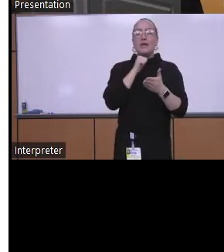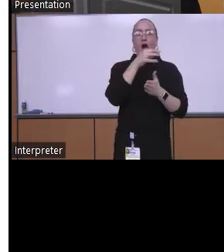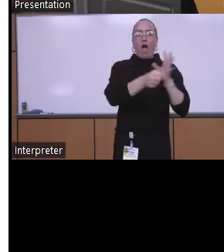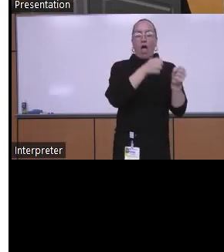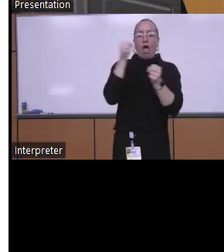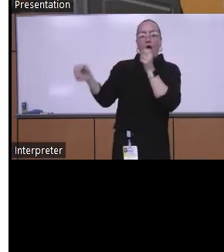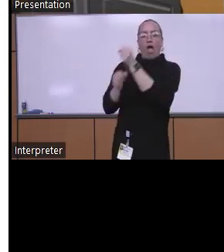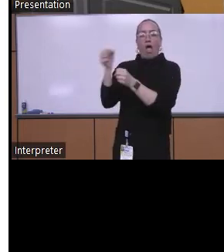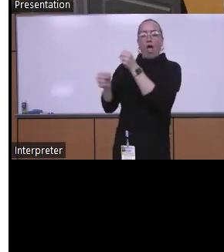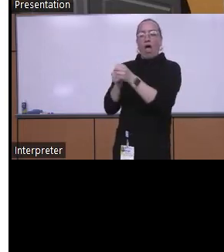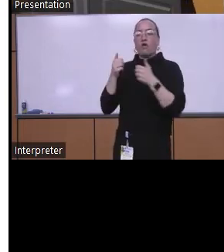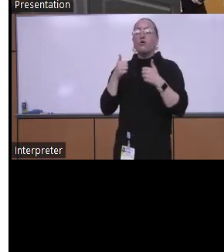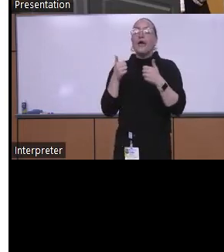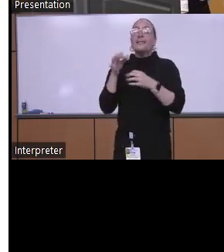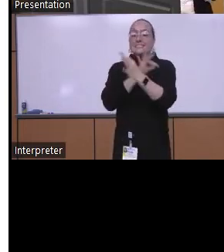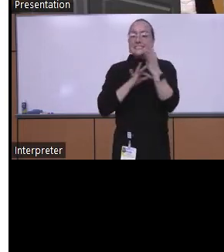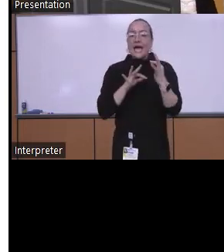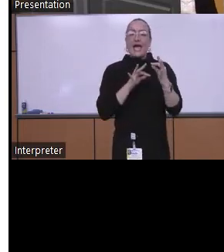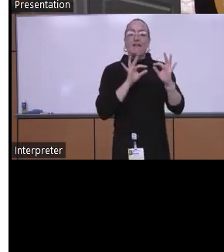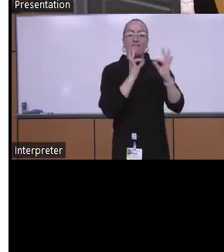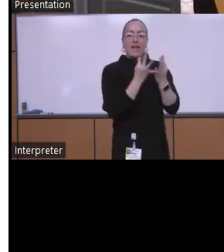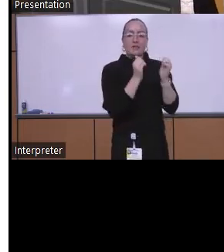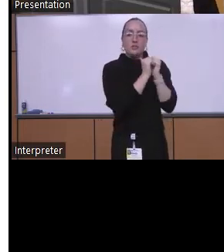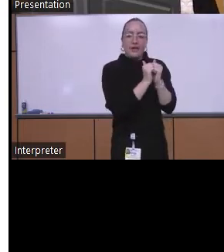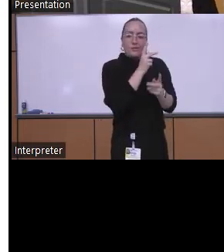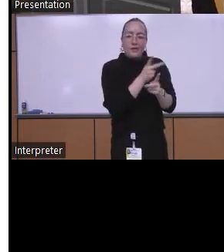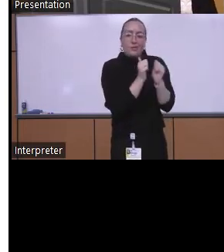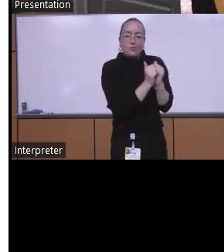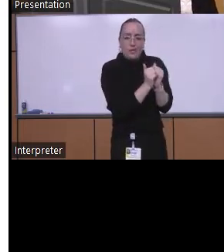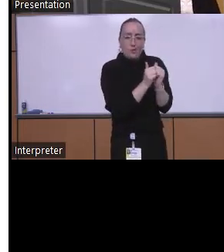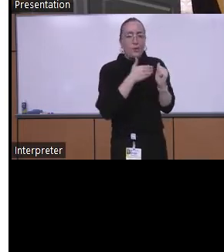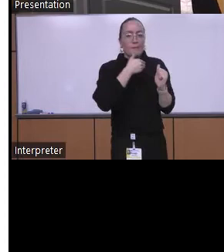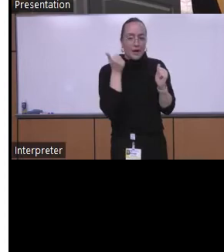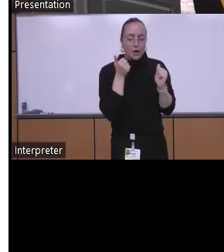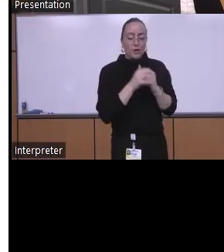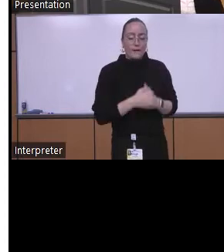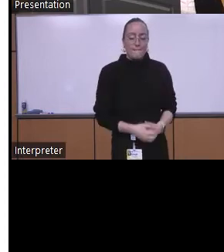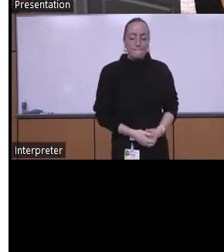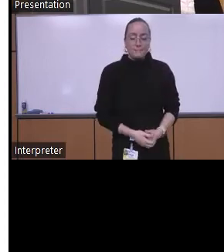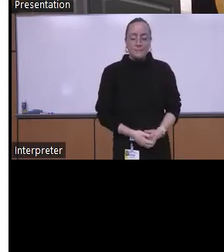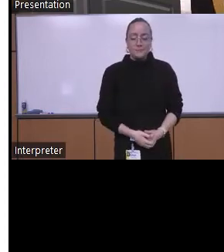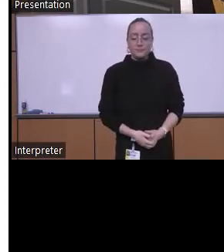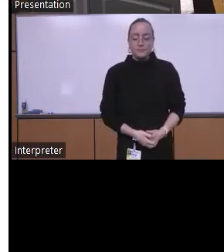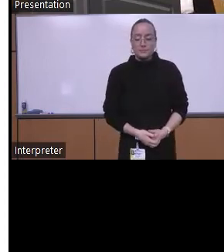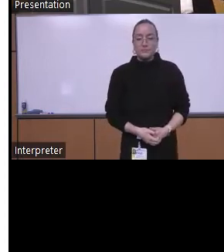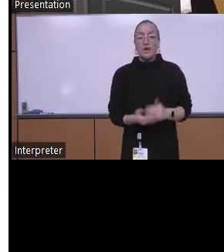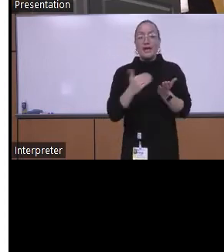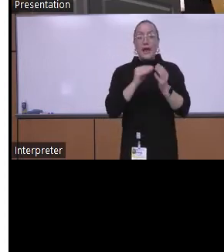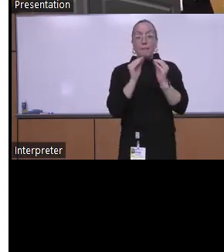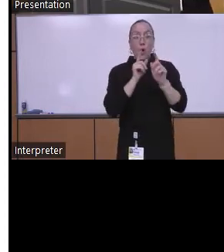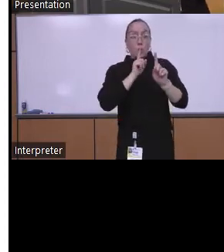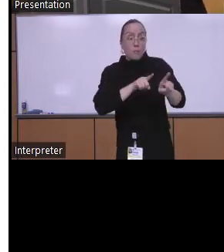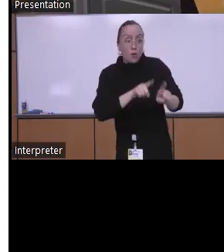to trying to keep families together. Many witnesses also highlighted how more reporting leads to more removal.